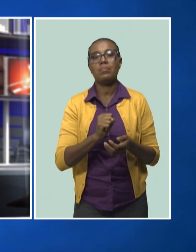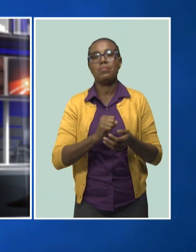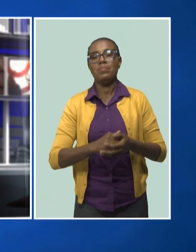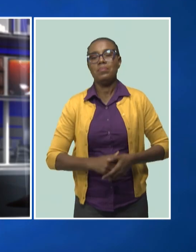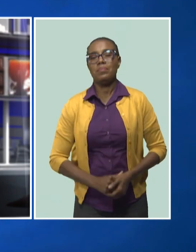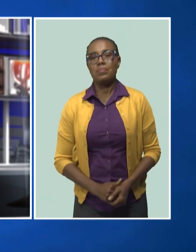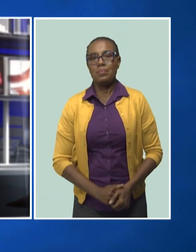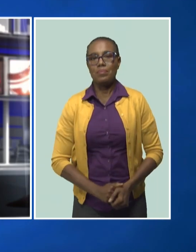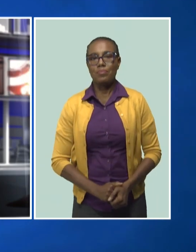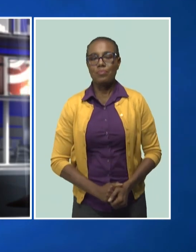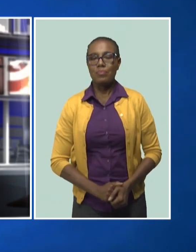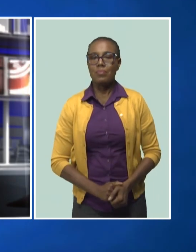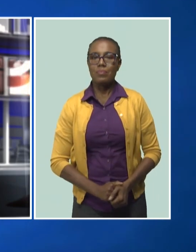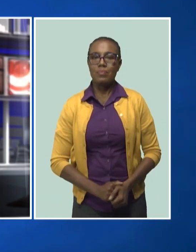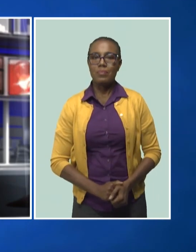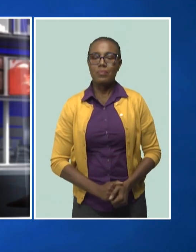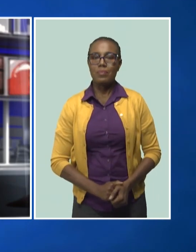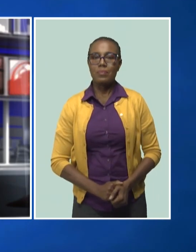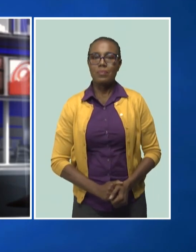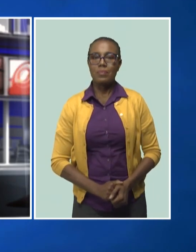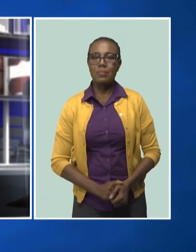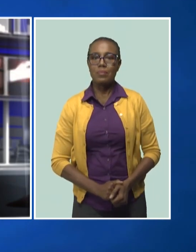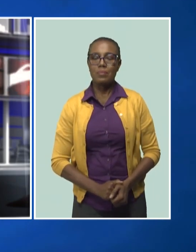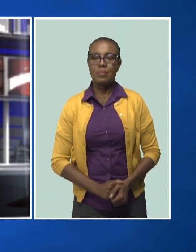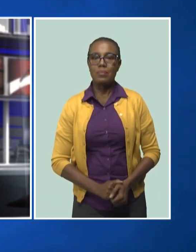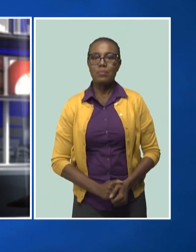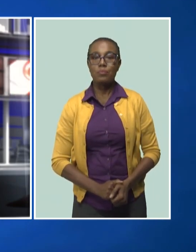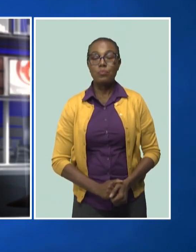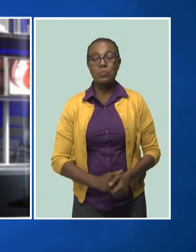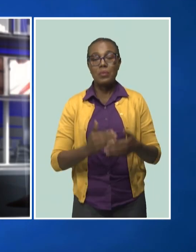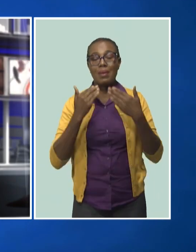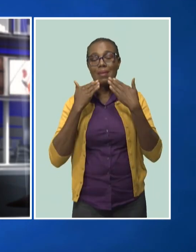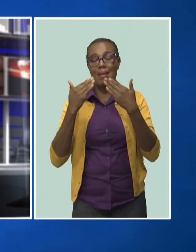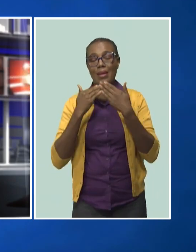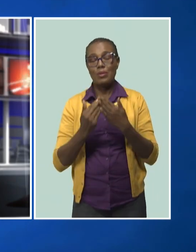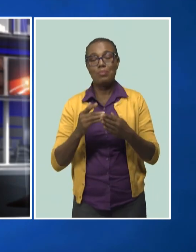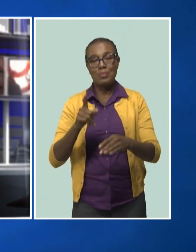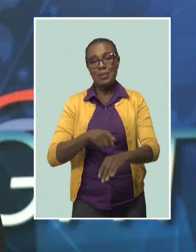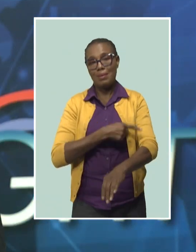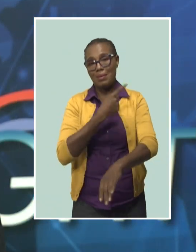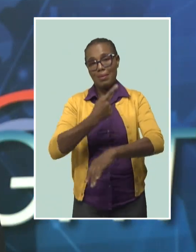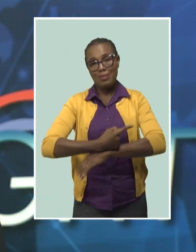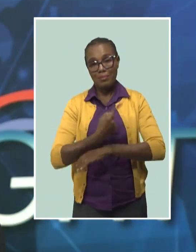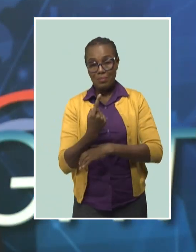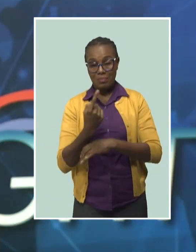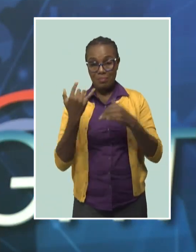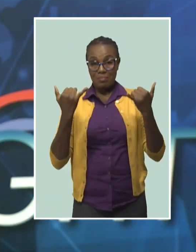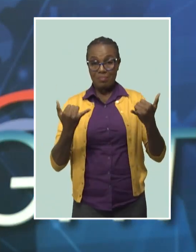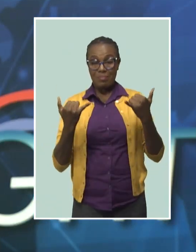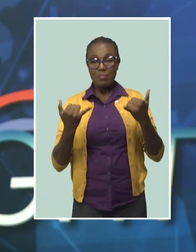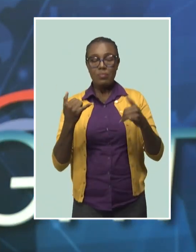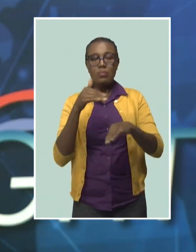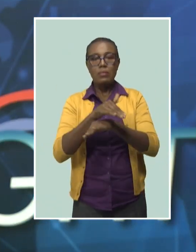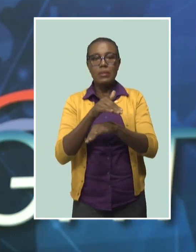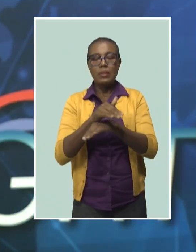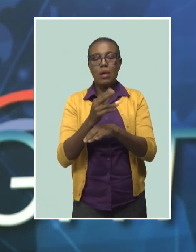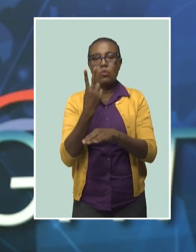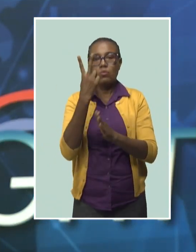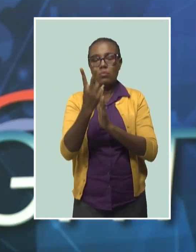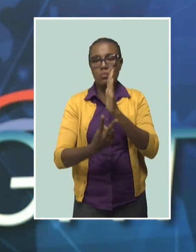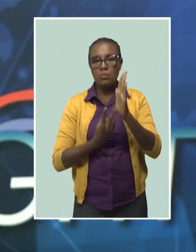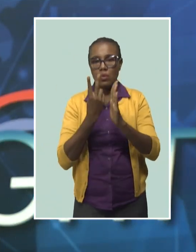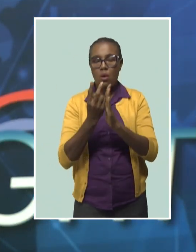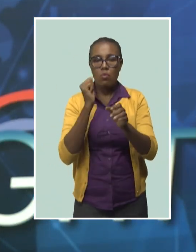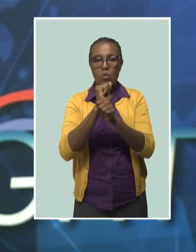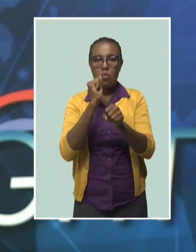this week's budget debate. Thank you, Sharika. It's also been a long day. In other news tonight, a 2-hour work stoppage by the